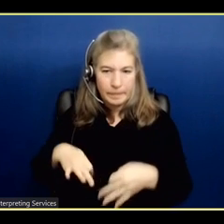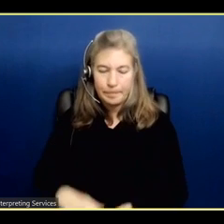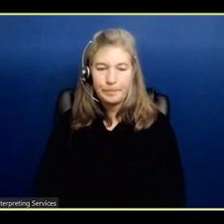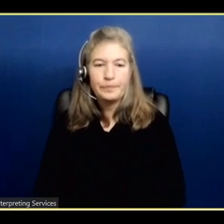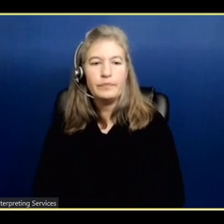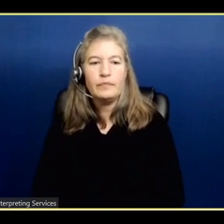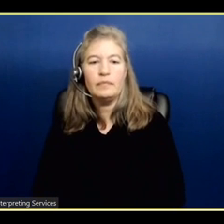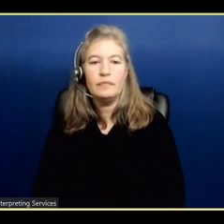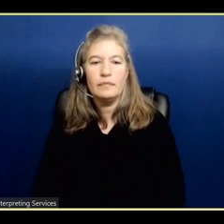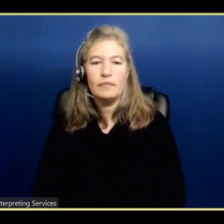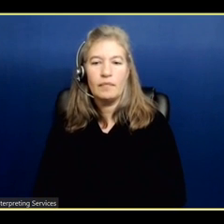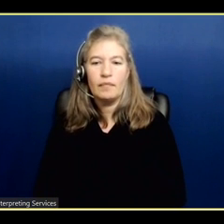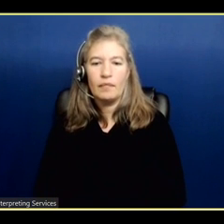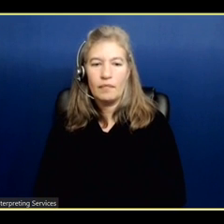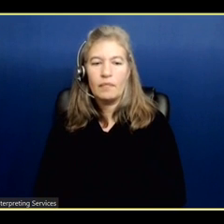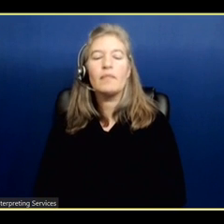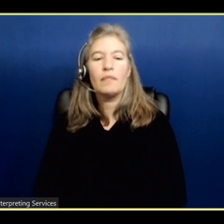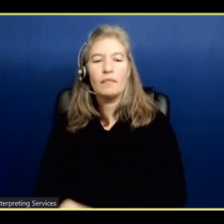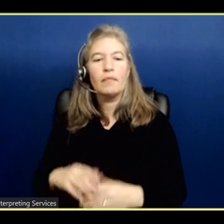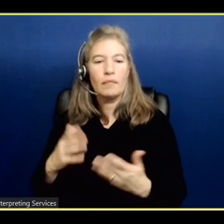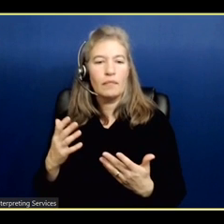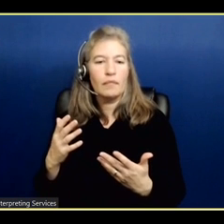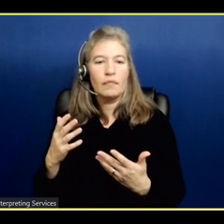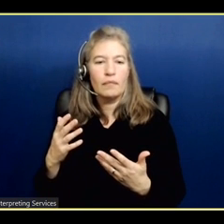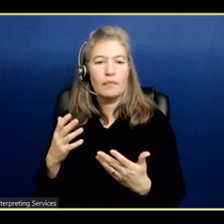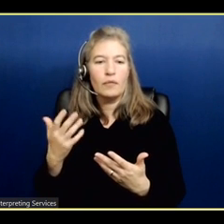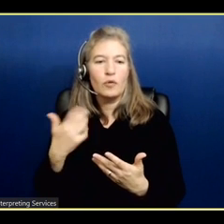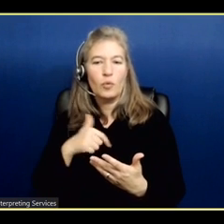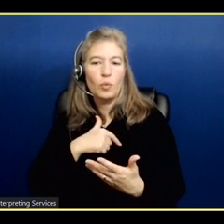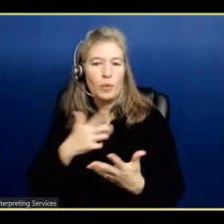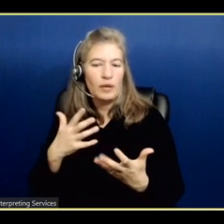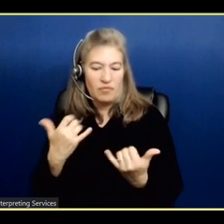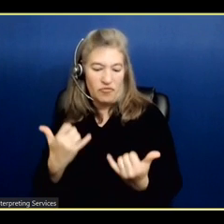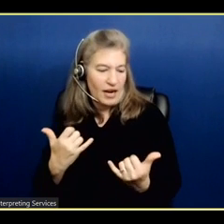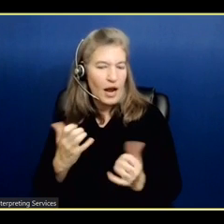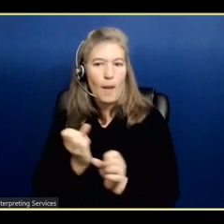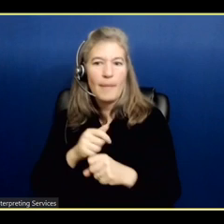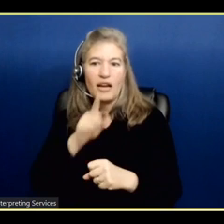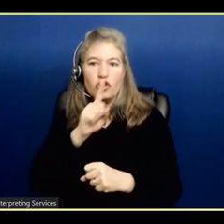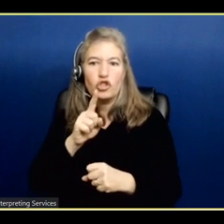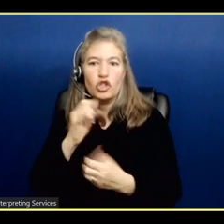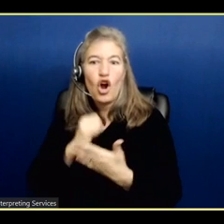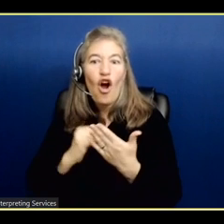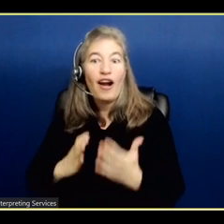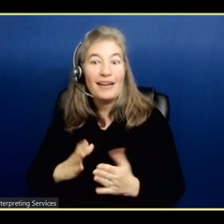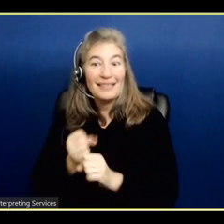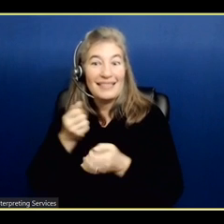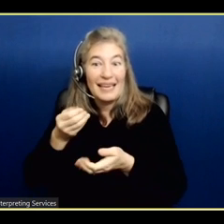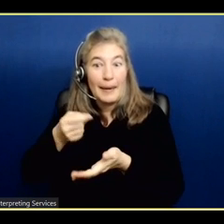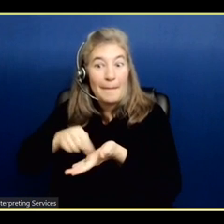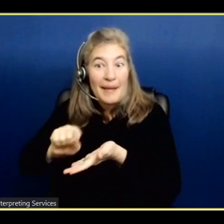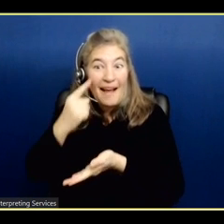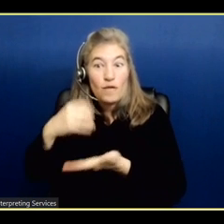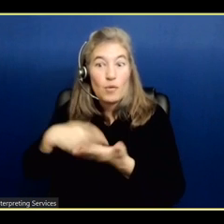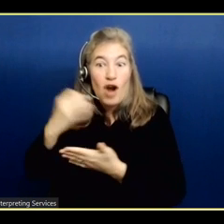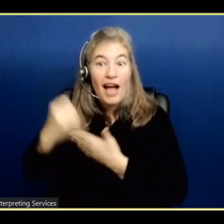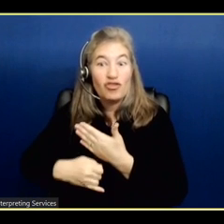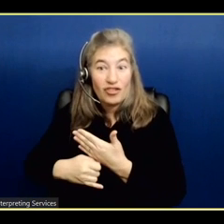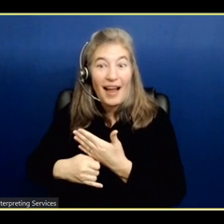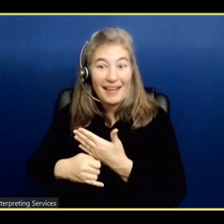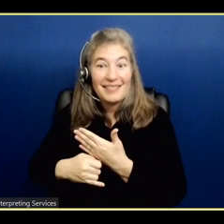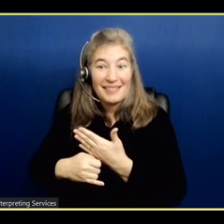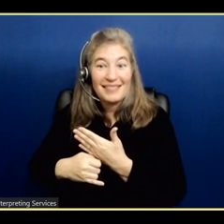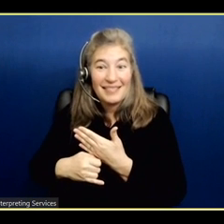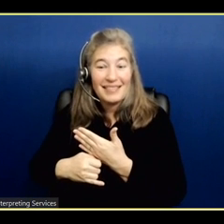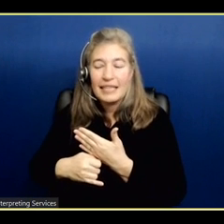foster reciprocity and artist and community-centered practices in performing arts presenting. So we're used to serving as an